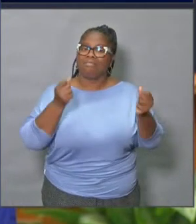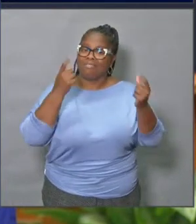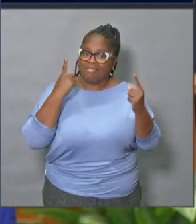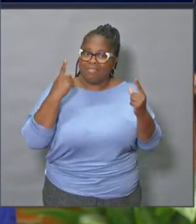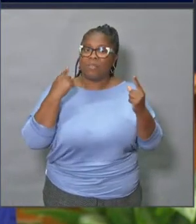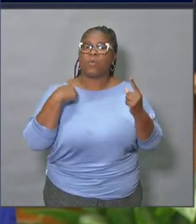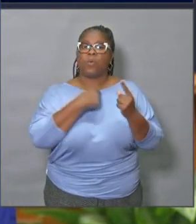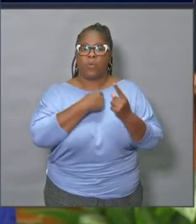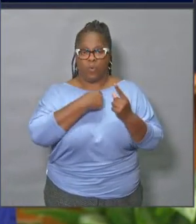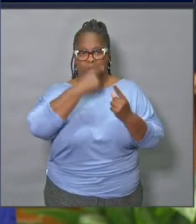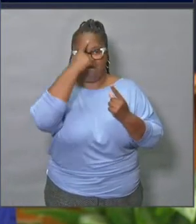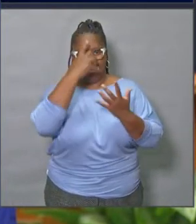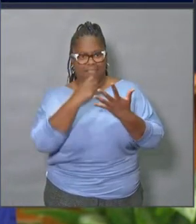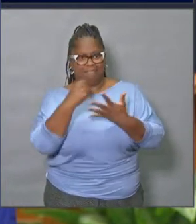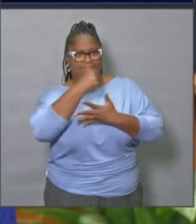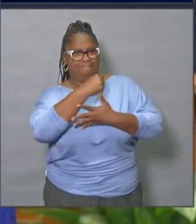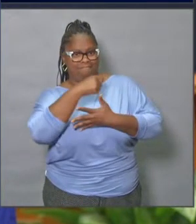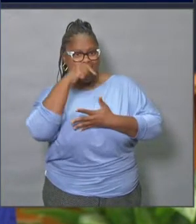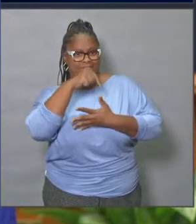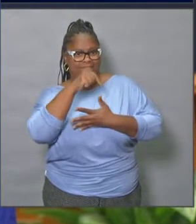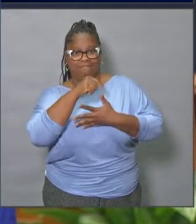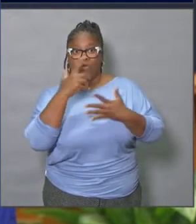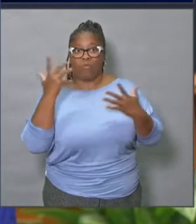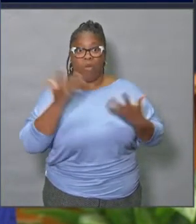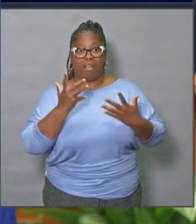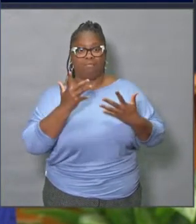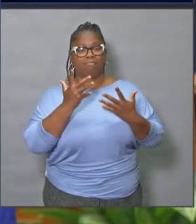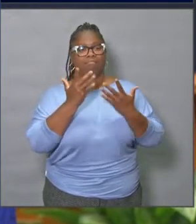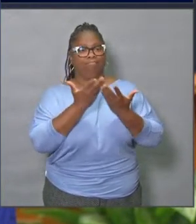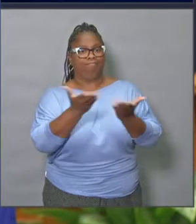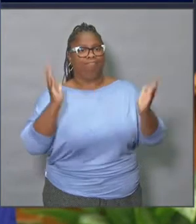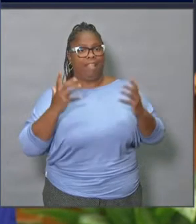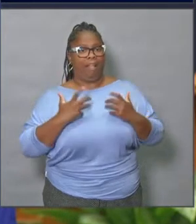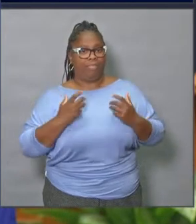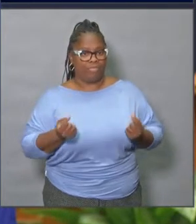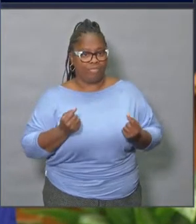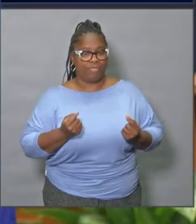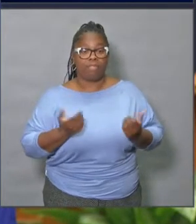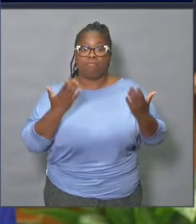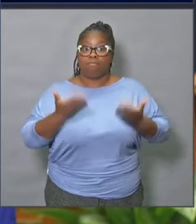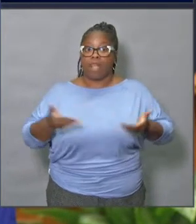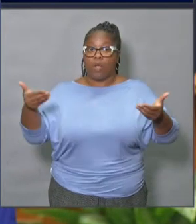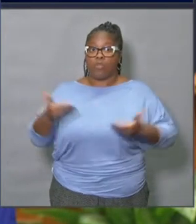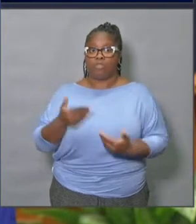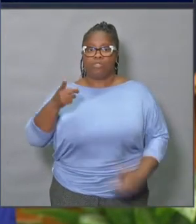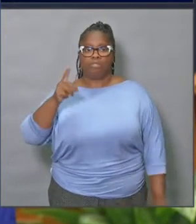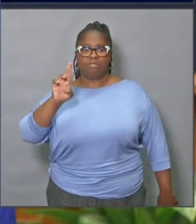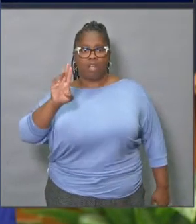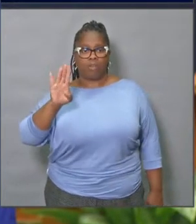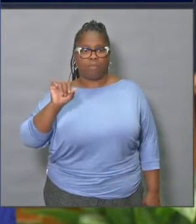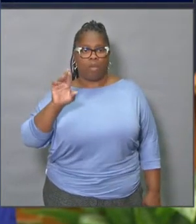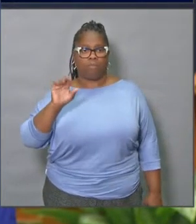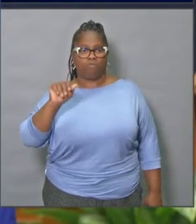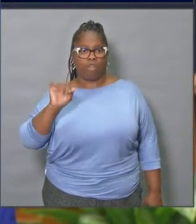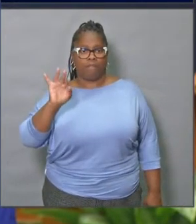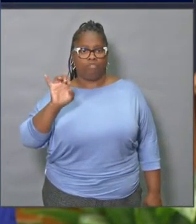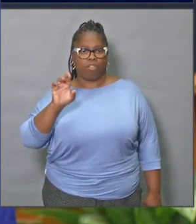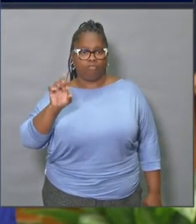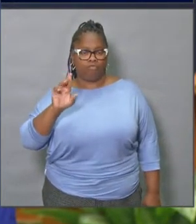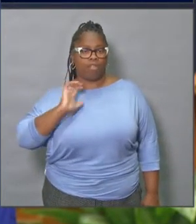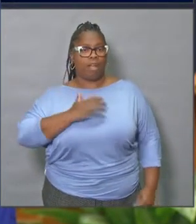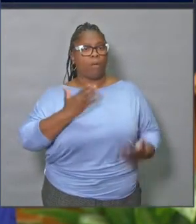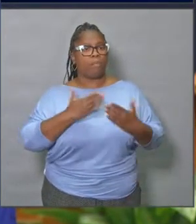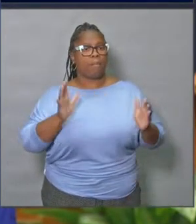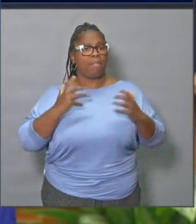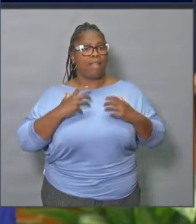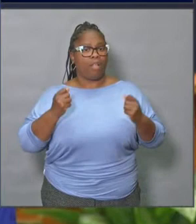health in mind, always. Now I would like to introduce Dr. Barbara Ferrer, our Public Health